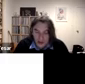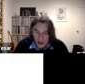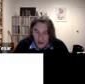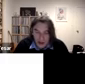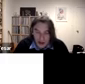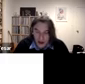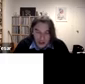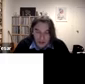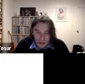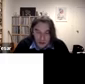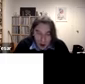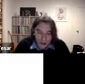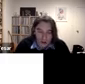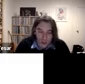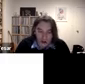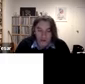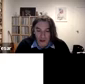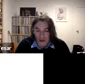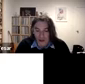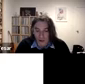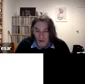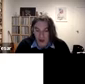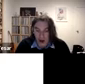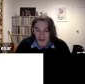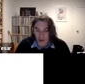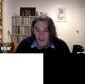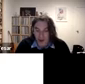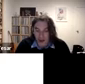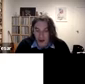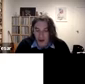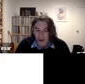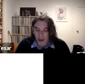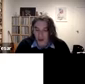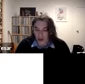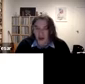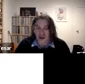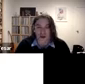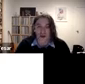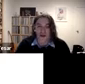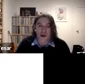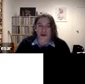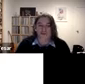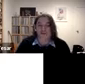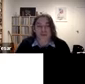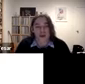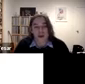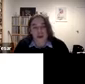feminist ethics of care, she has published widely on workforce issues, policy activism, and care as ethic in early childhood